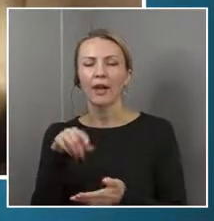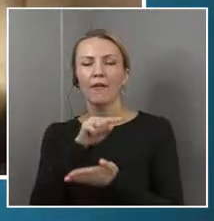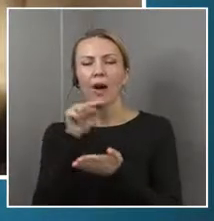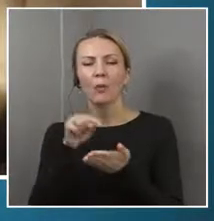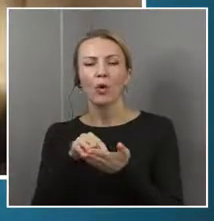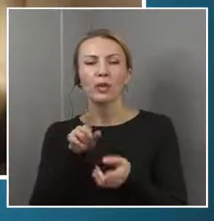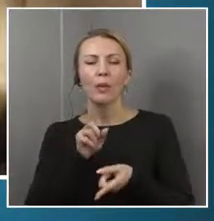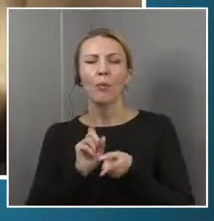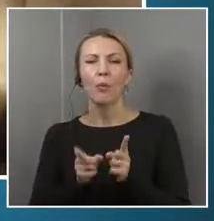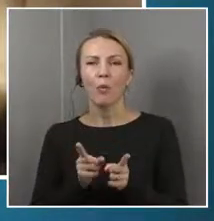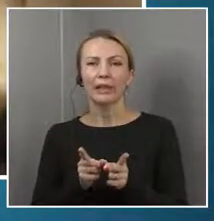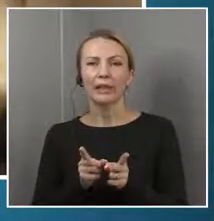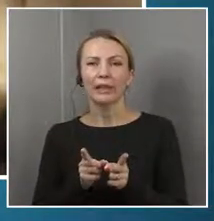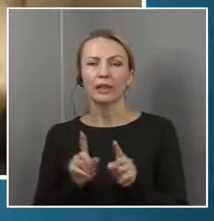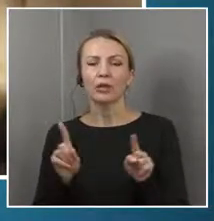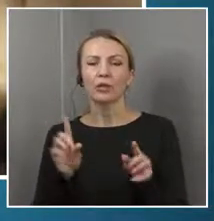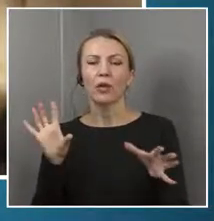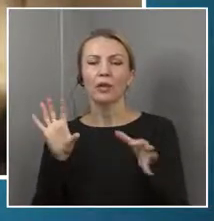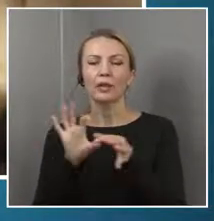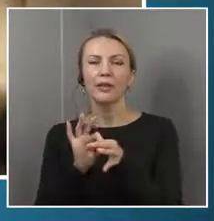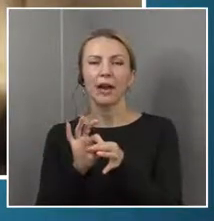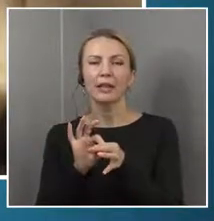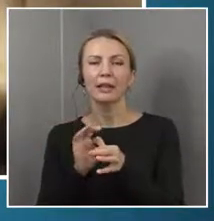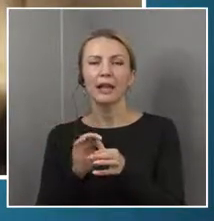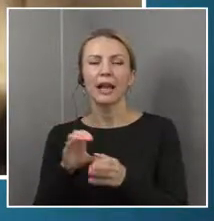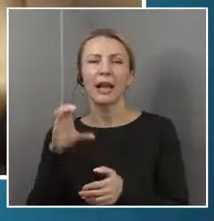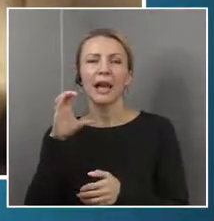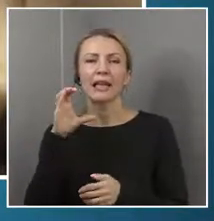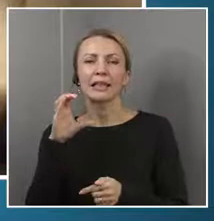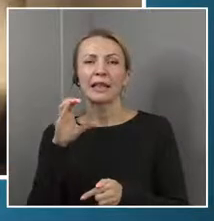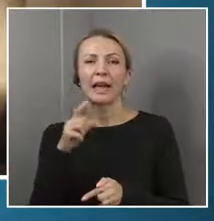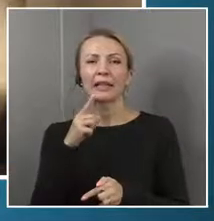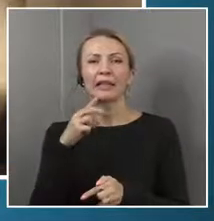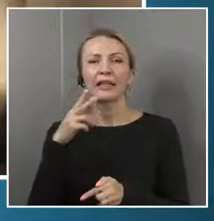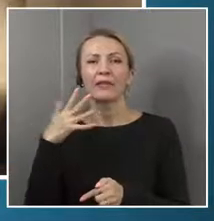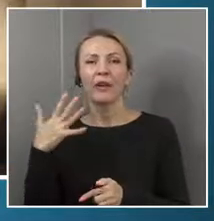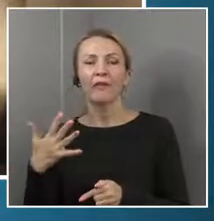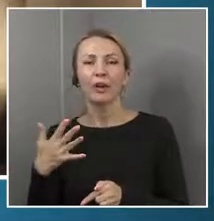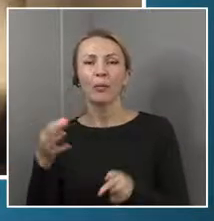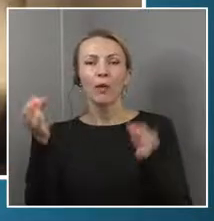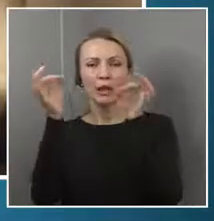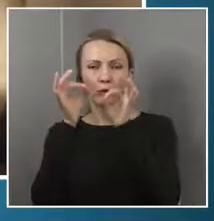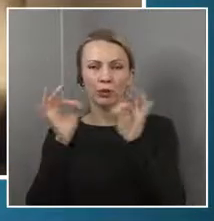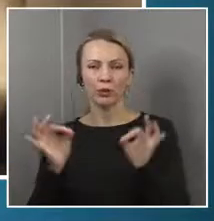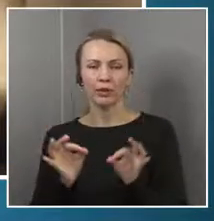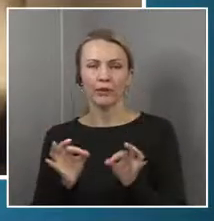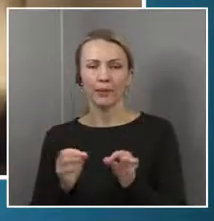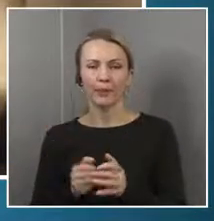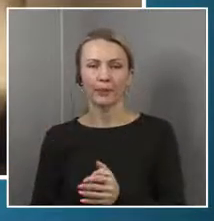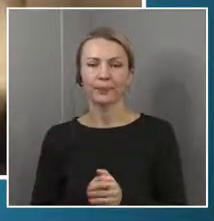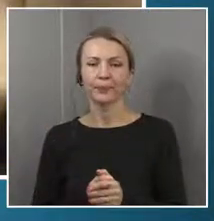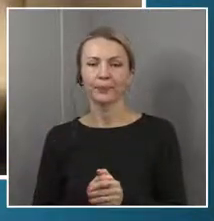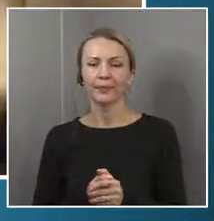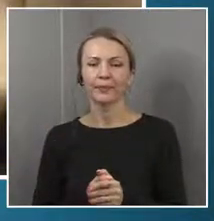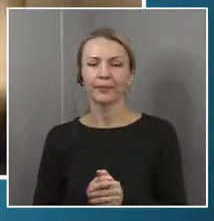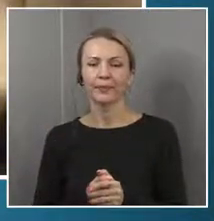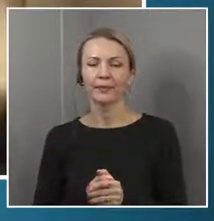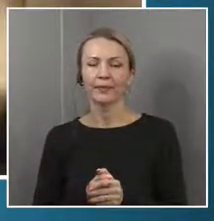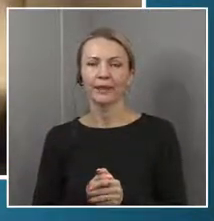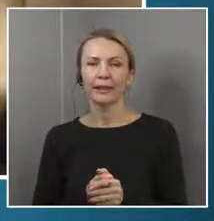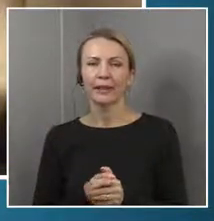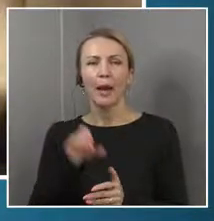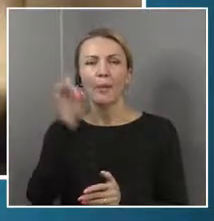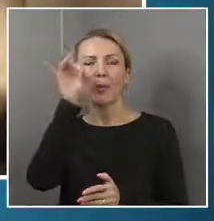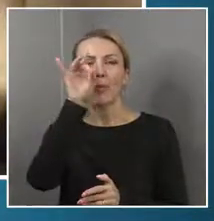from digital art. There was a fairly recent, almost a prank, that was